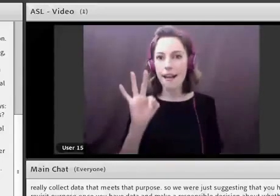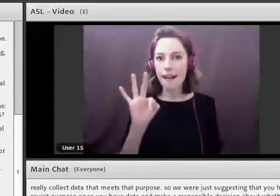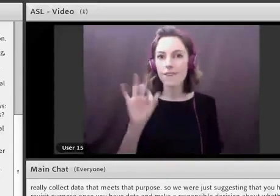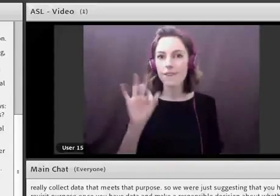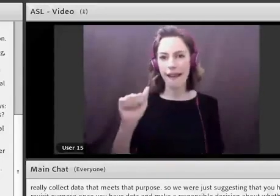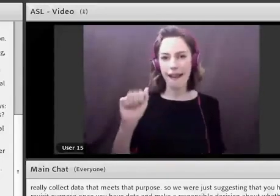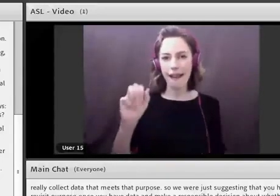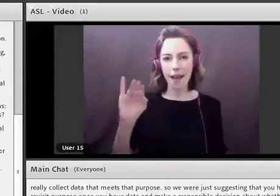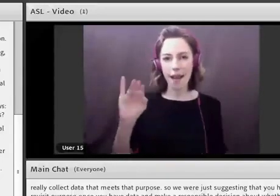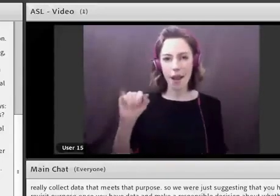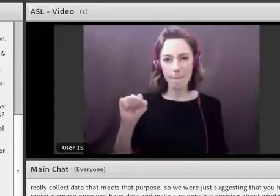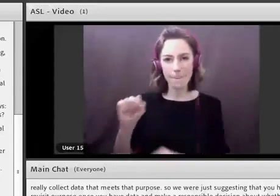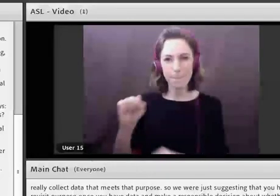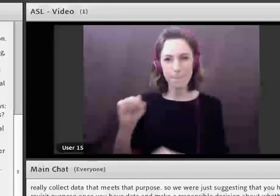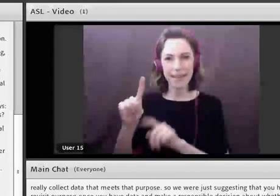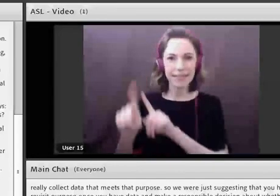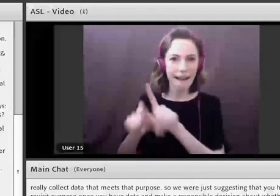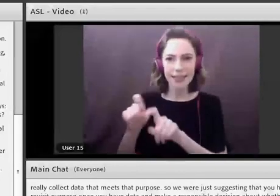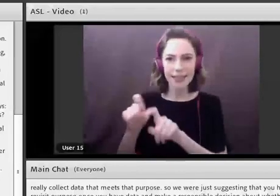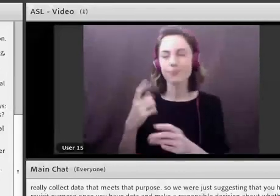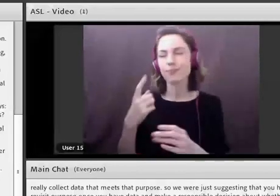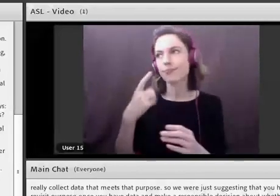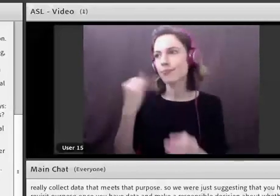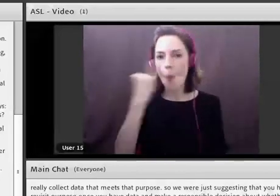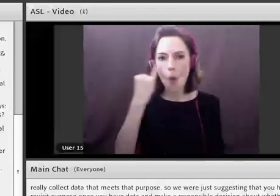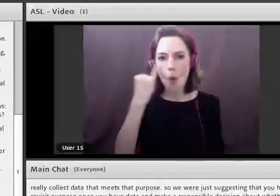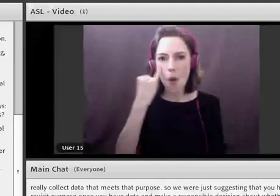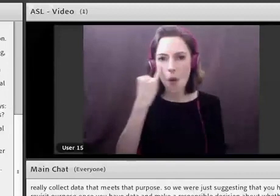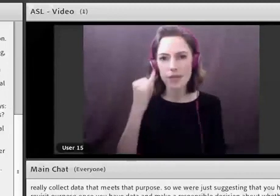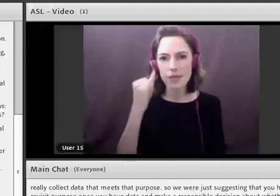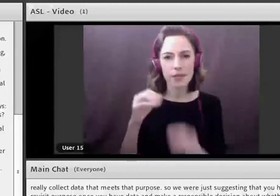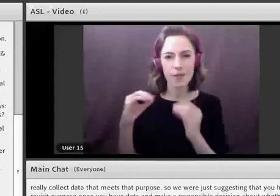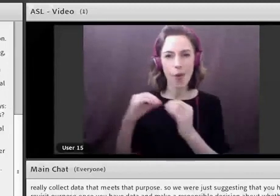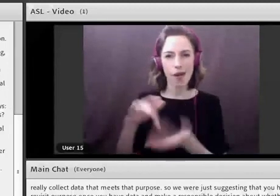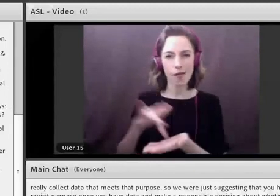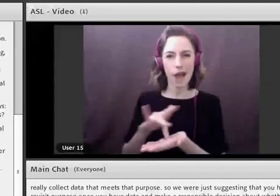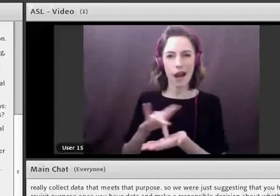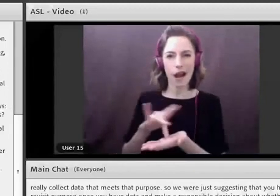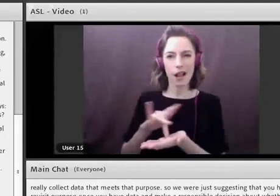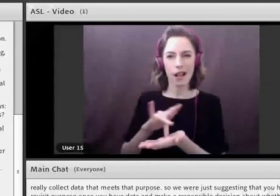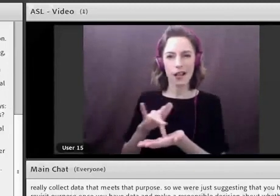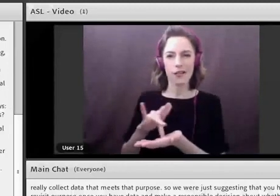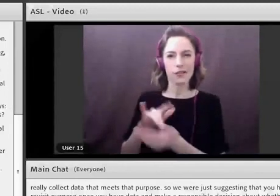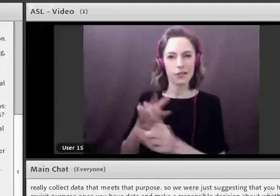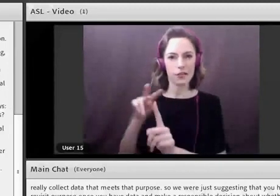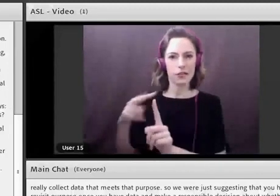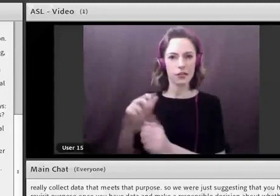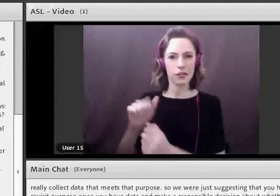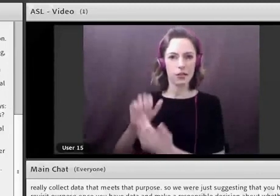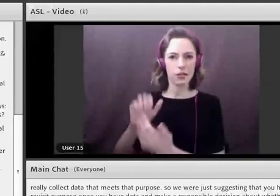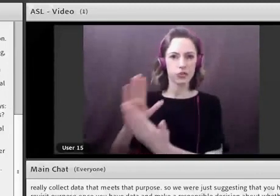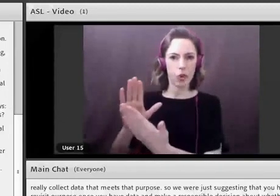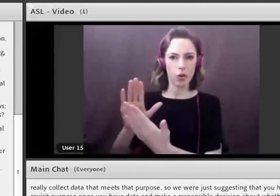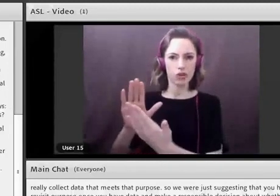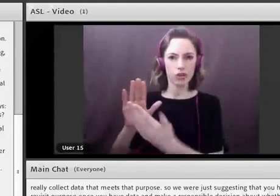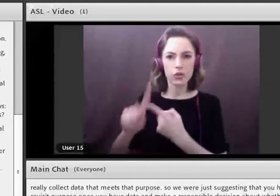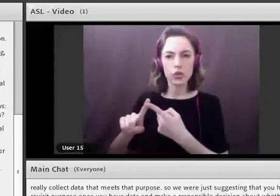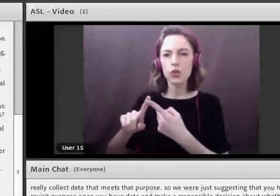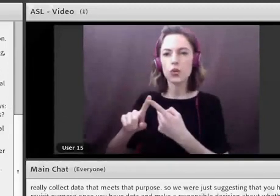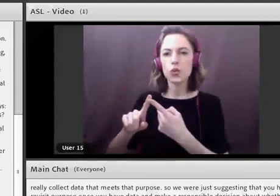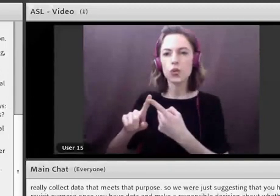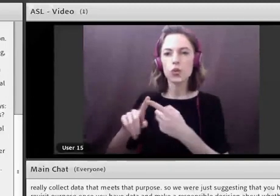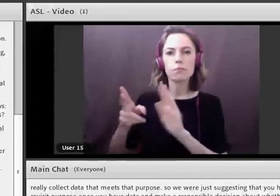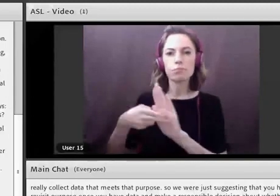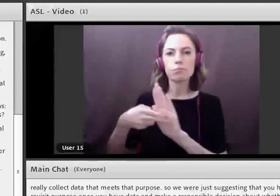does a child have, let's say the EMIS takes a medical approach to determining, whether a child has a disability, but the household